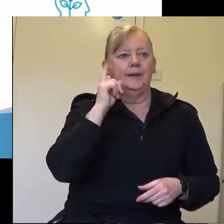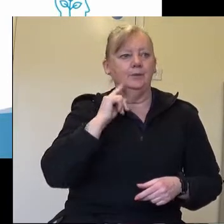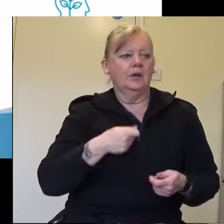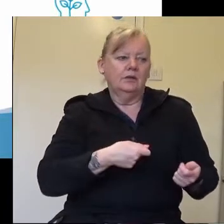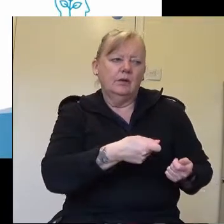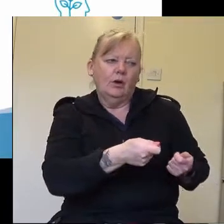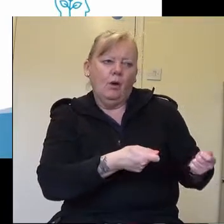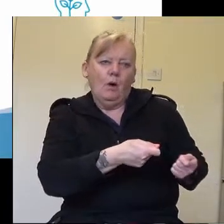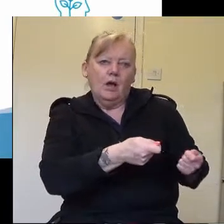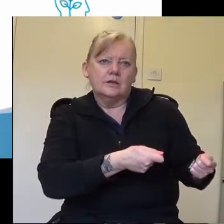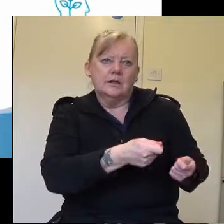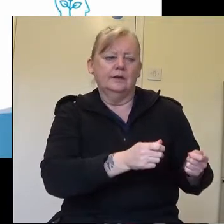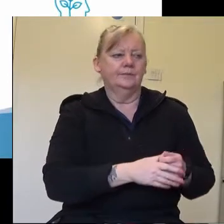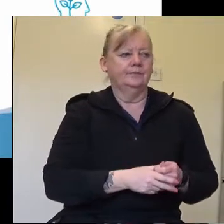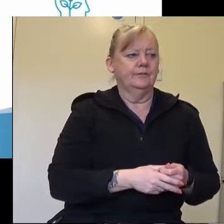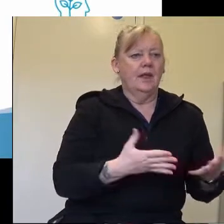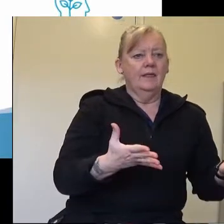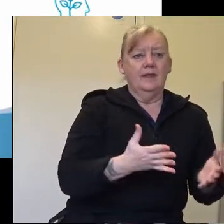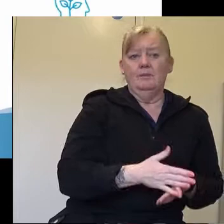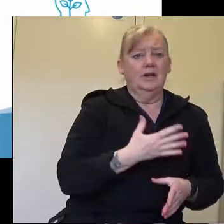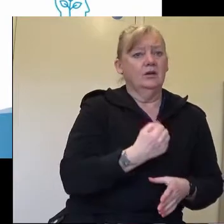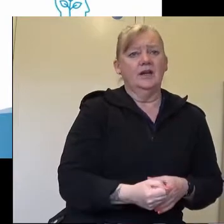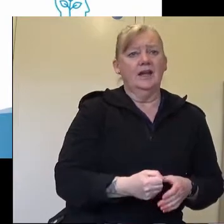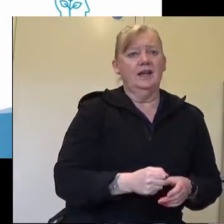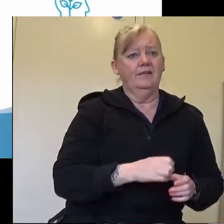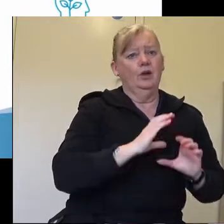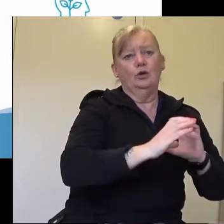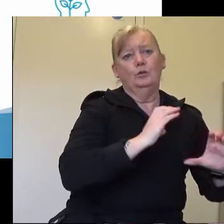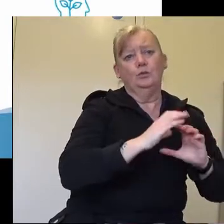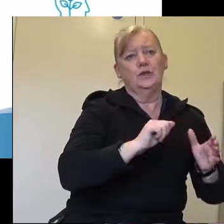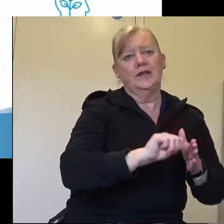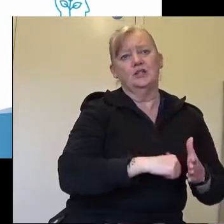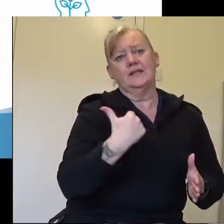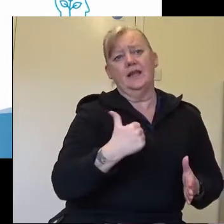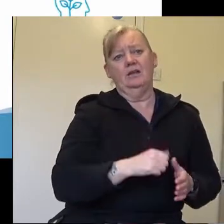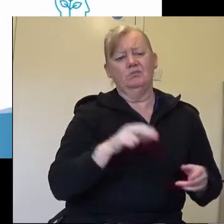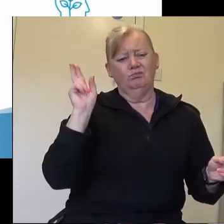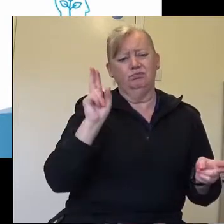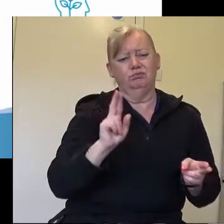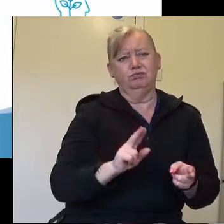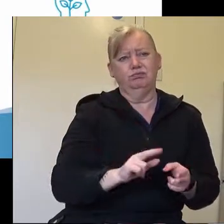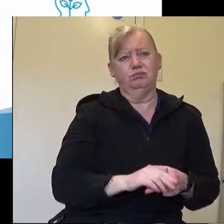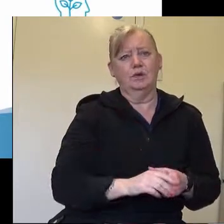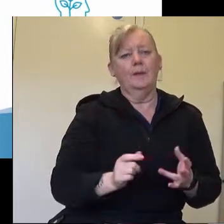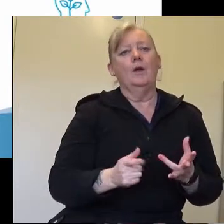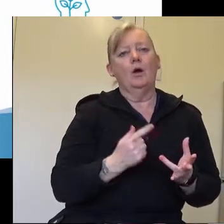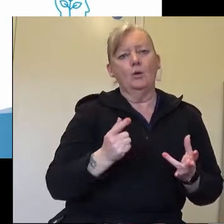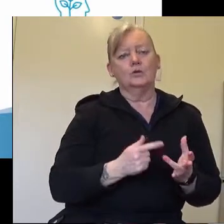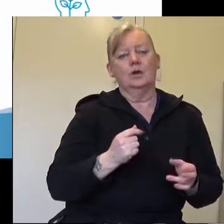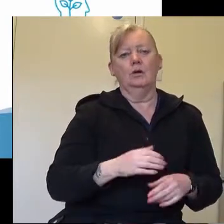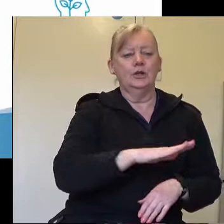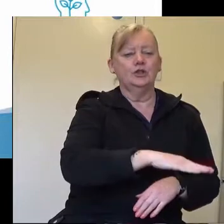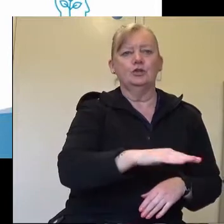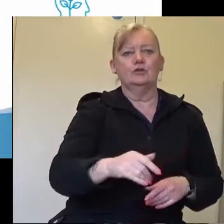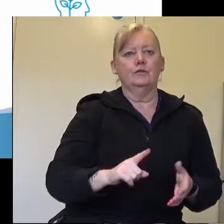quest them. They may lack communication skills, but also